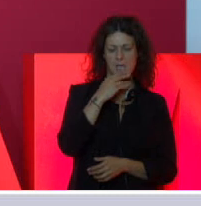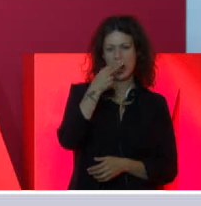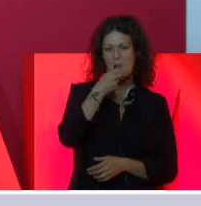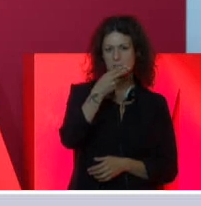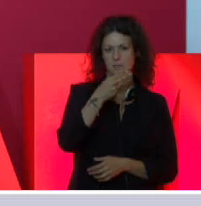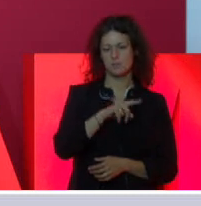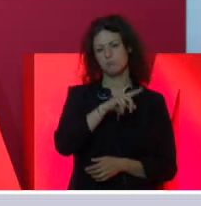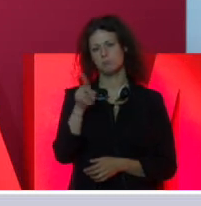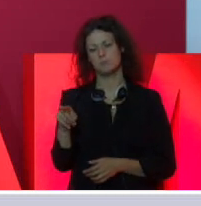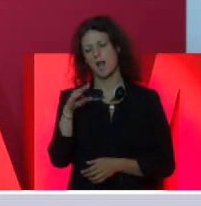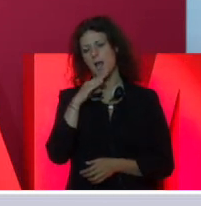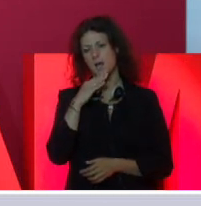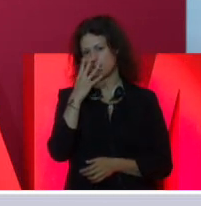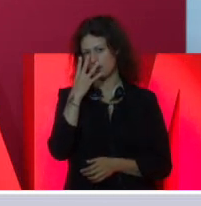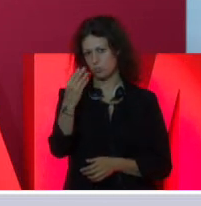wolves.